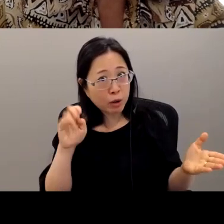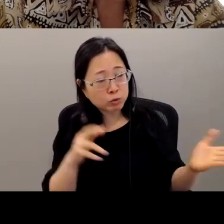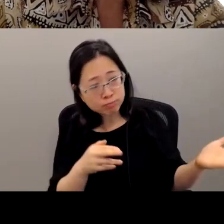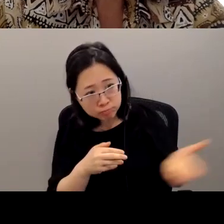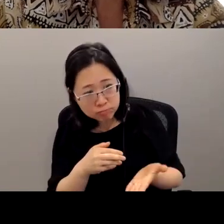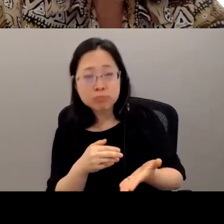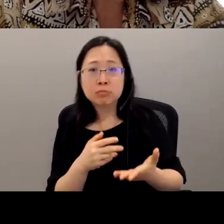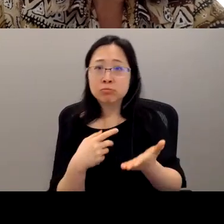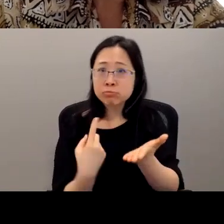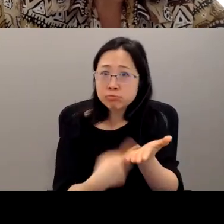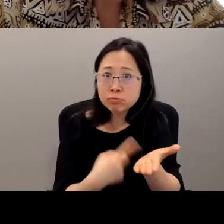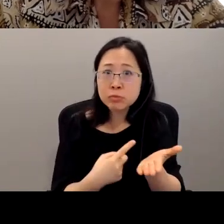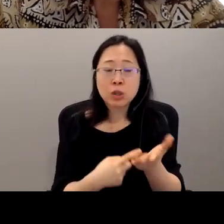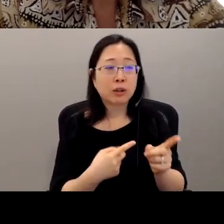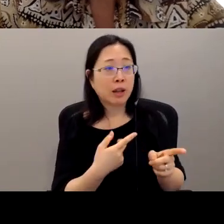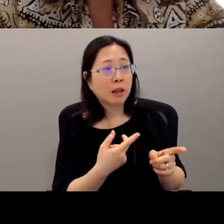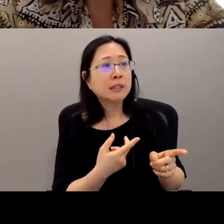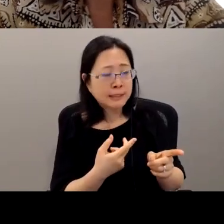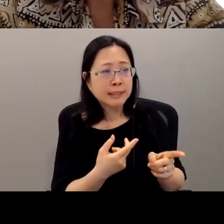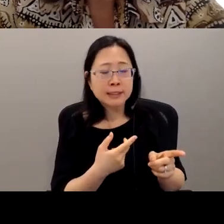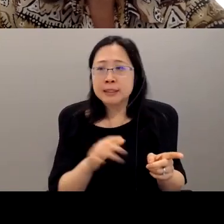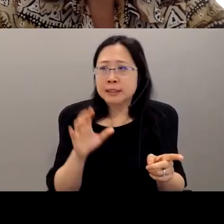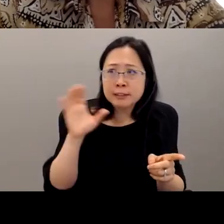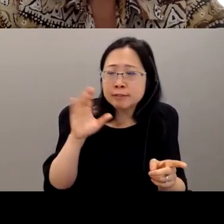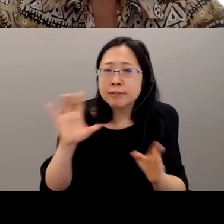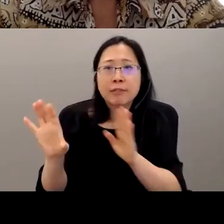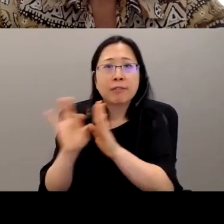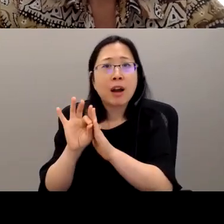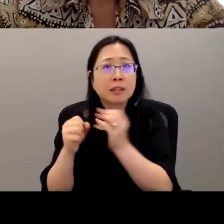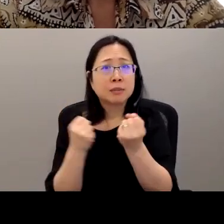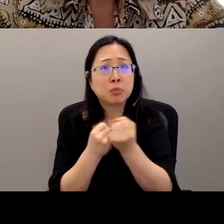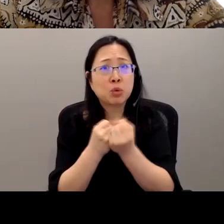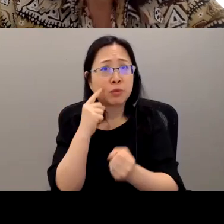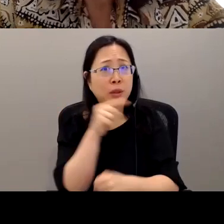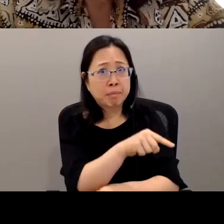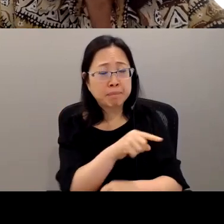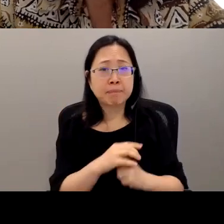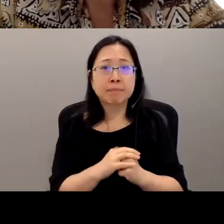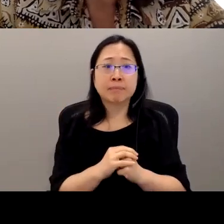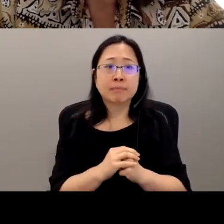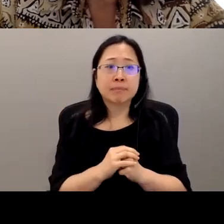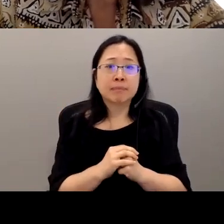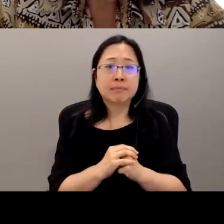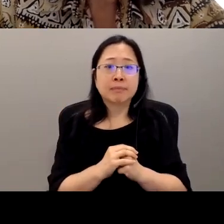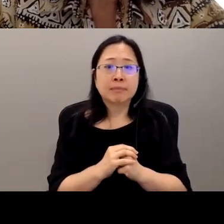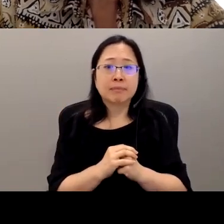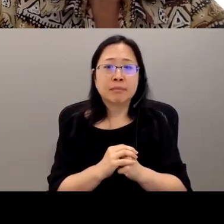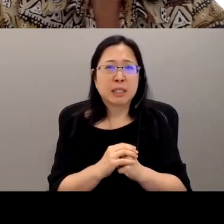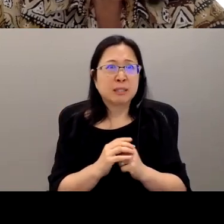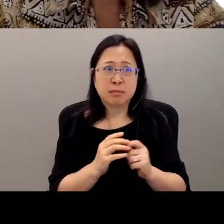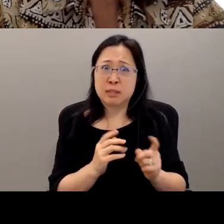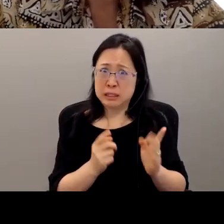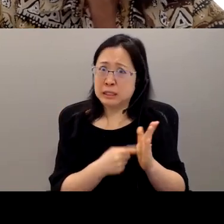find supports for them, especially when they don't understand what it is that